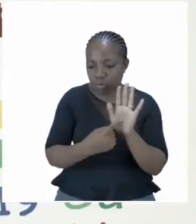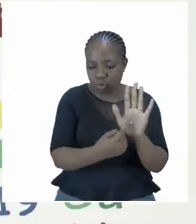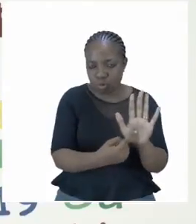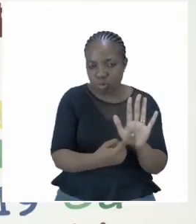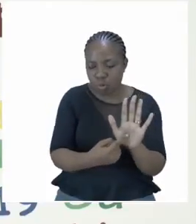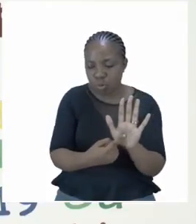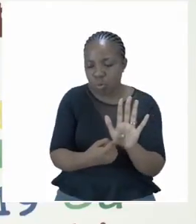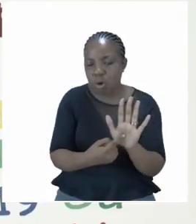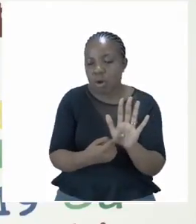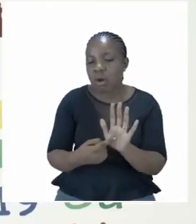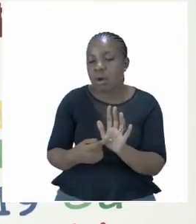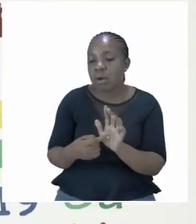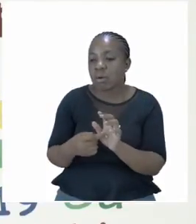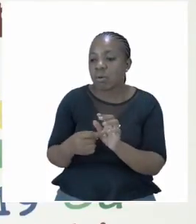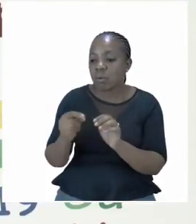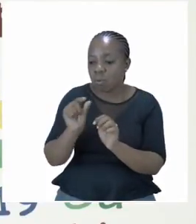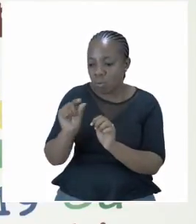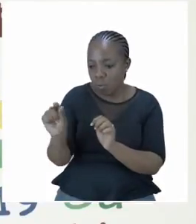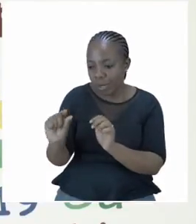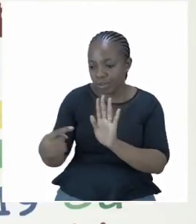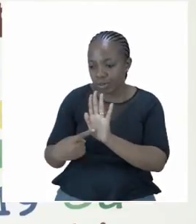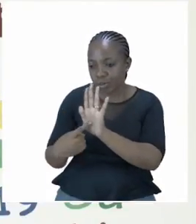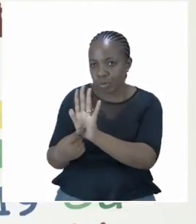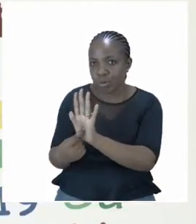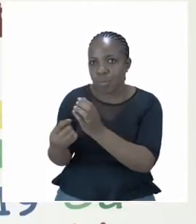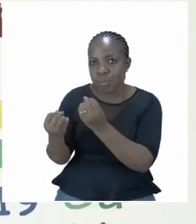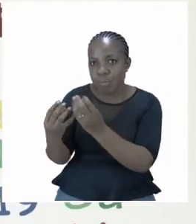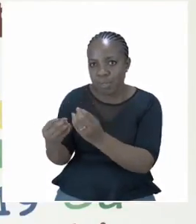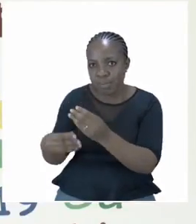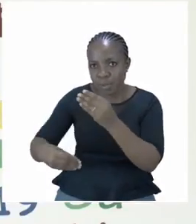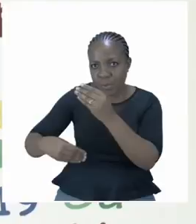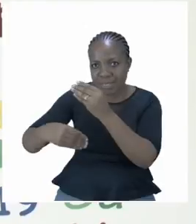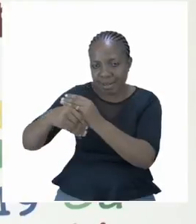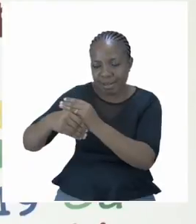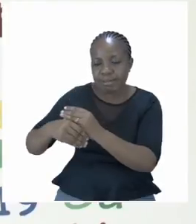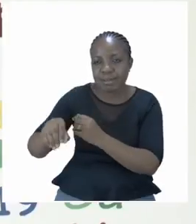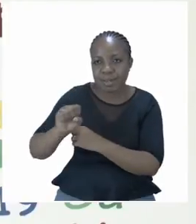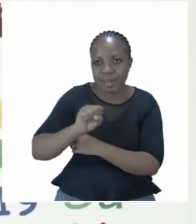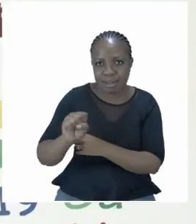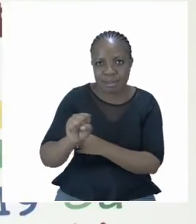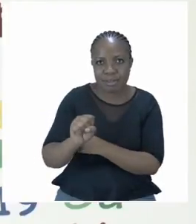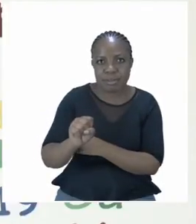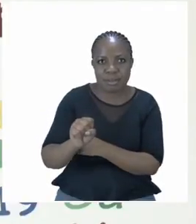One cat. Yeah? And then